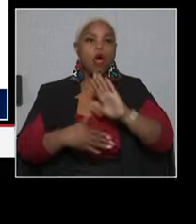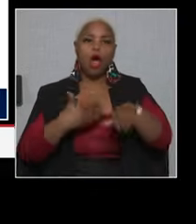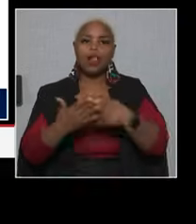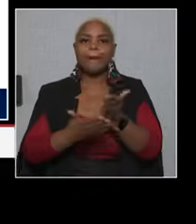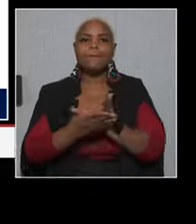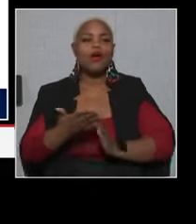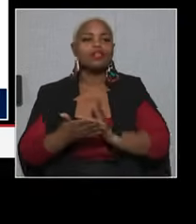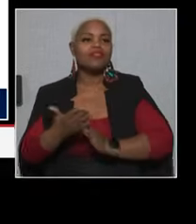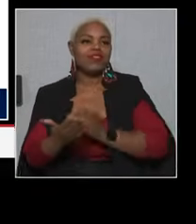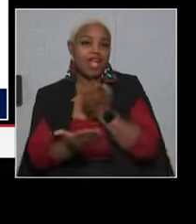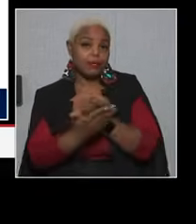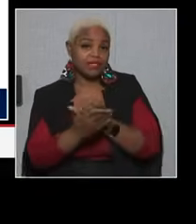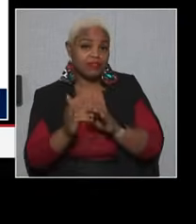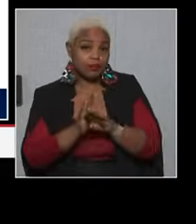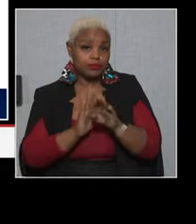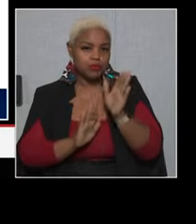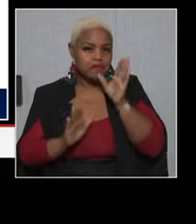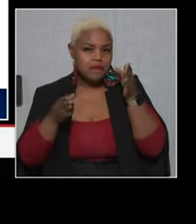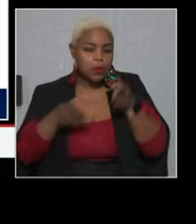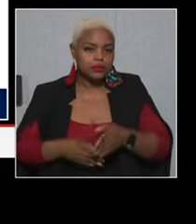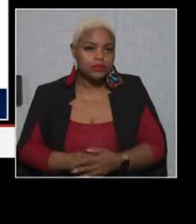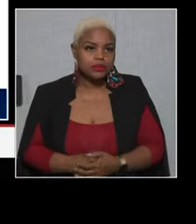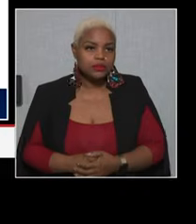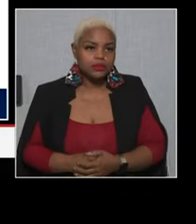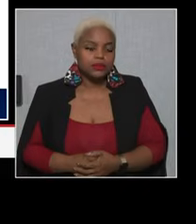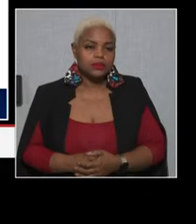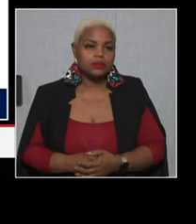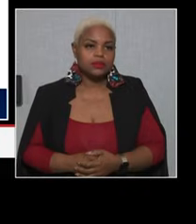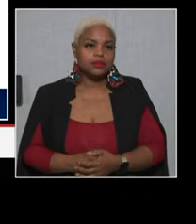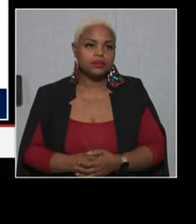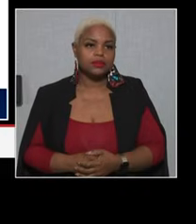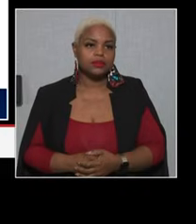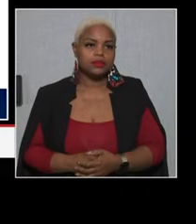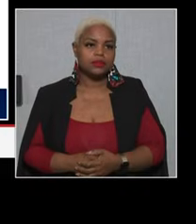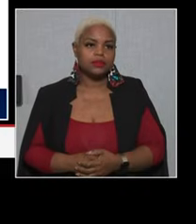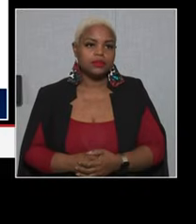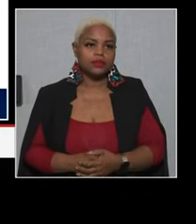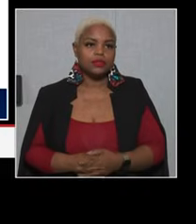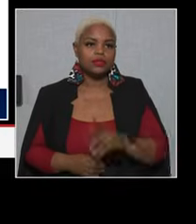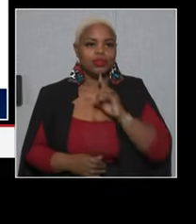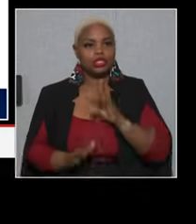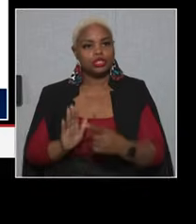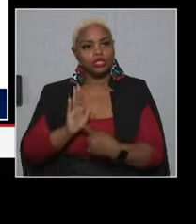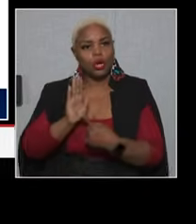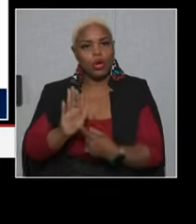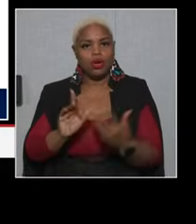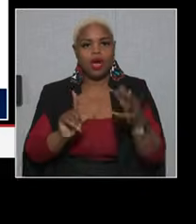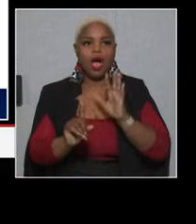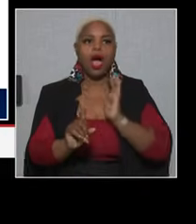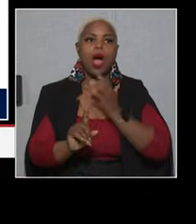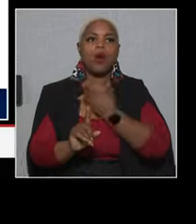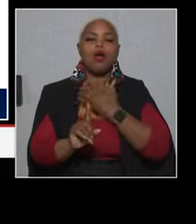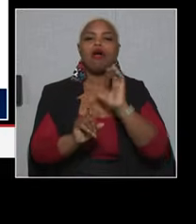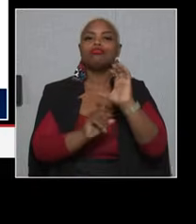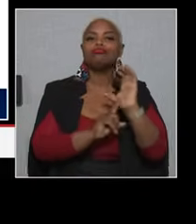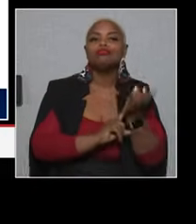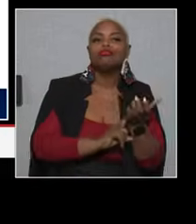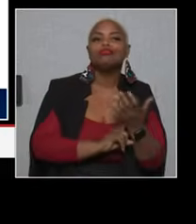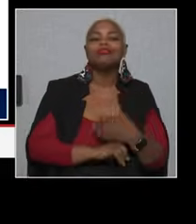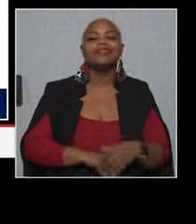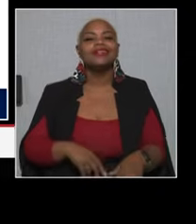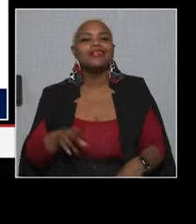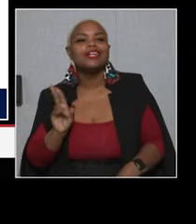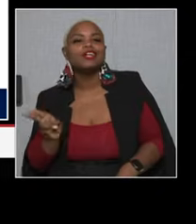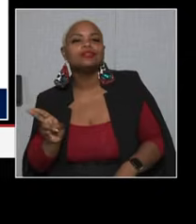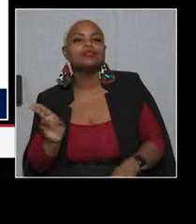strategy that highlights our culture, including opening the Go-Go Museum very near where we are.